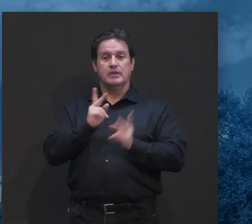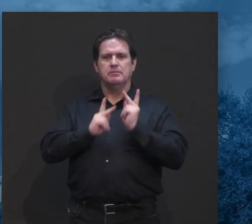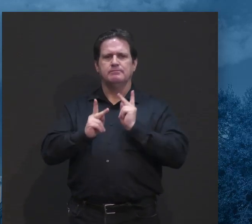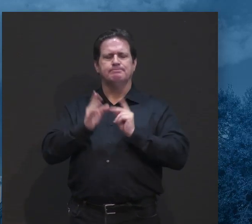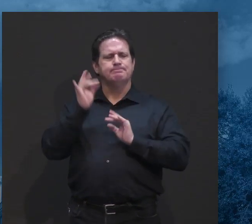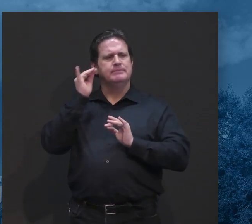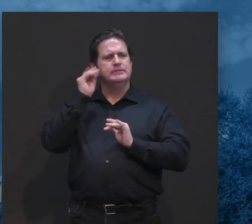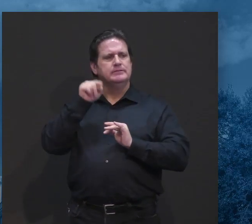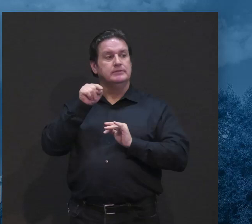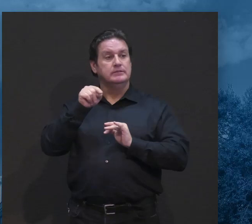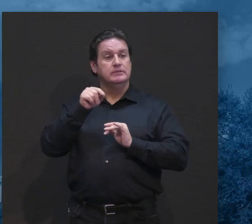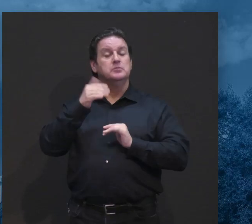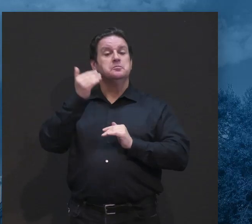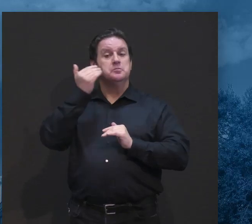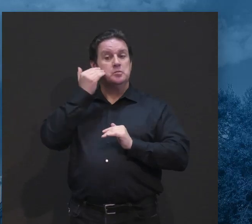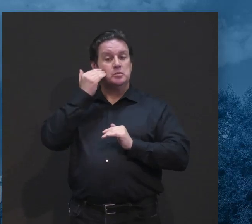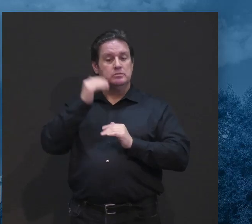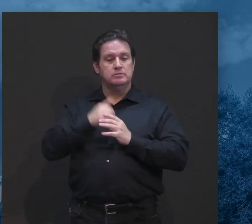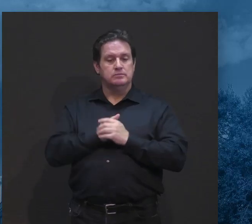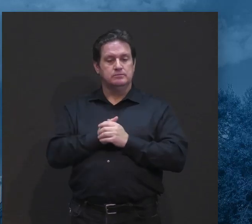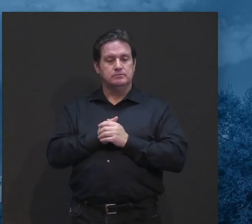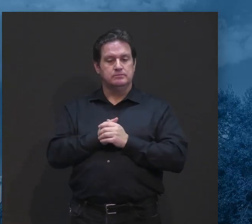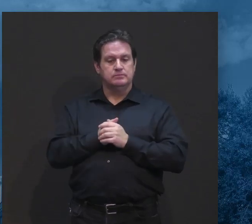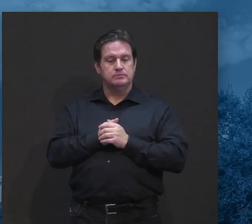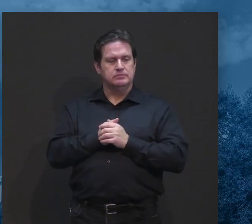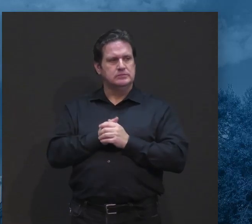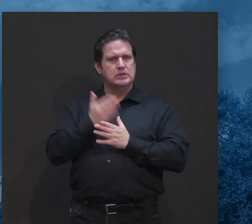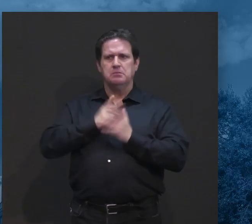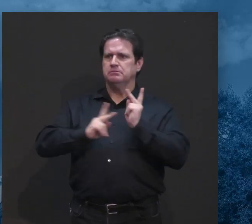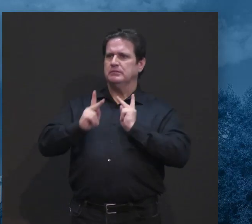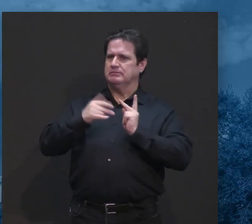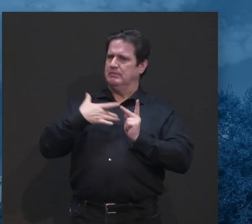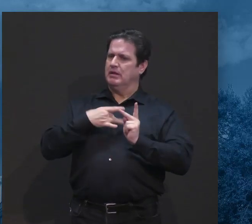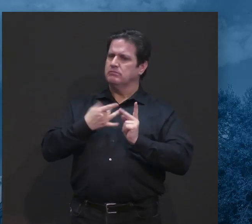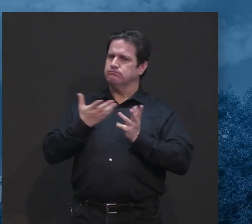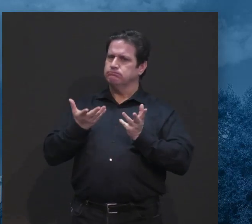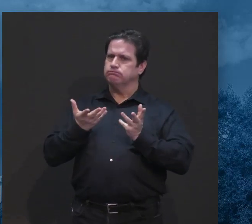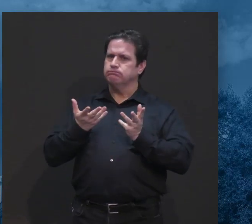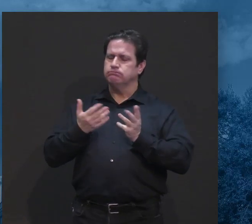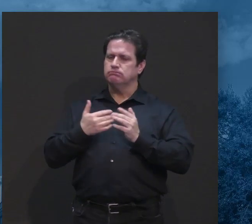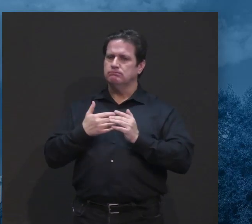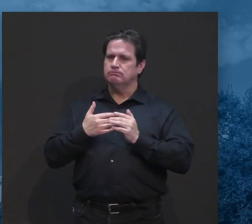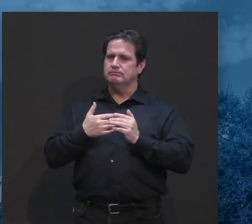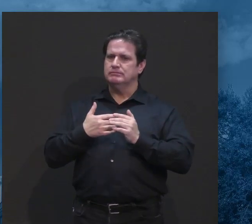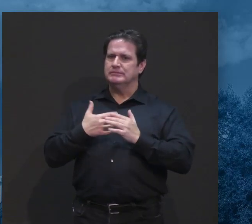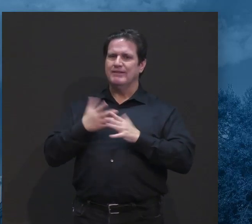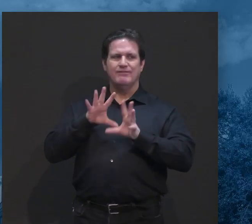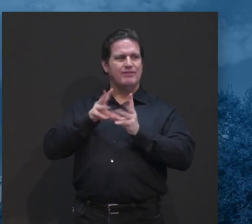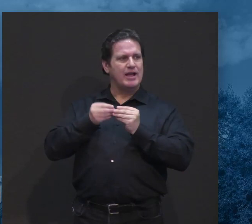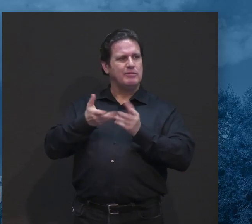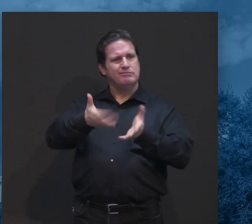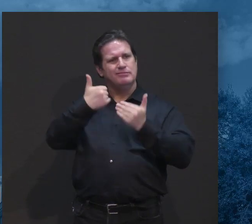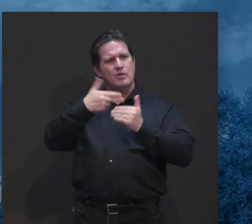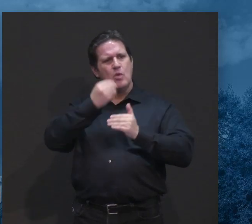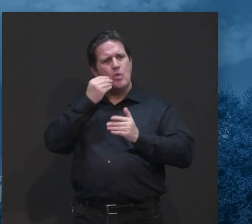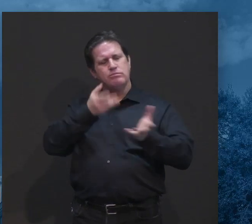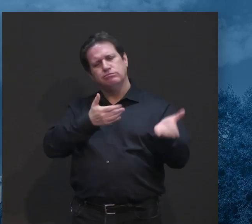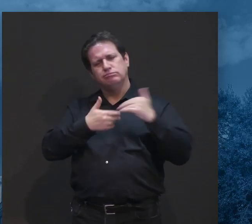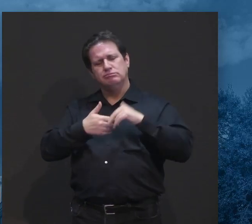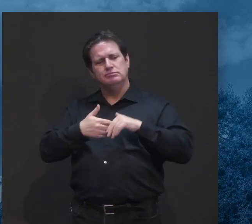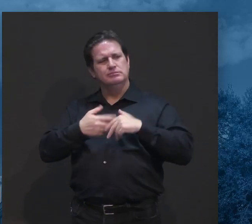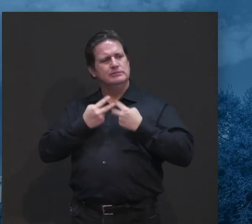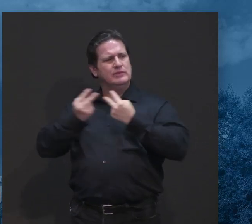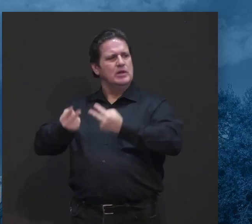to be thinking about, we know that there are some folks who like to take their family members home with them